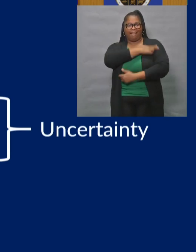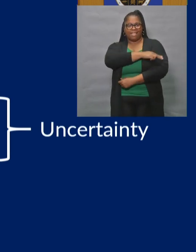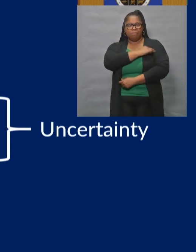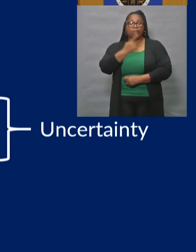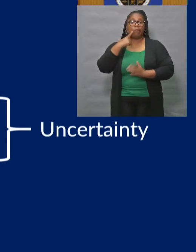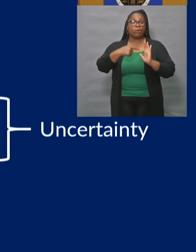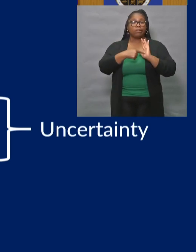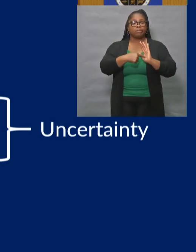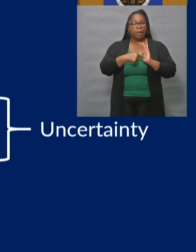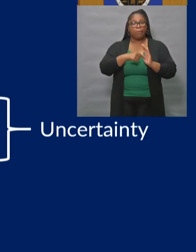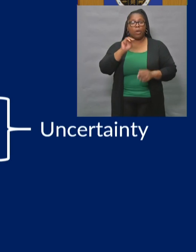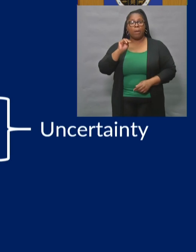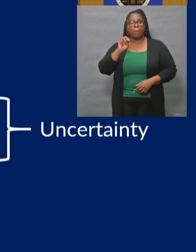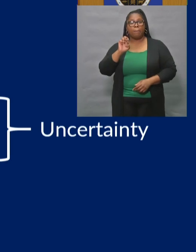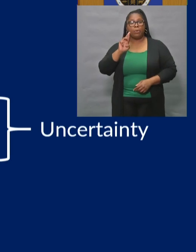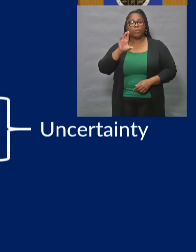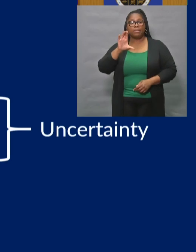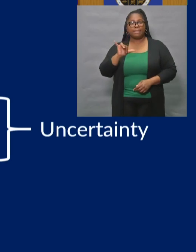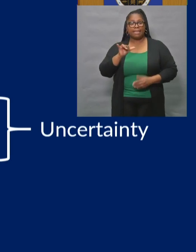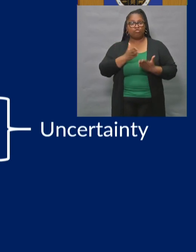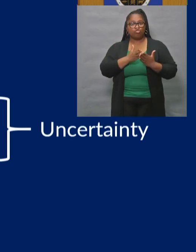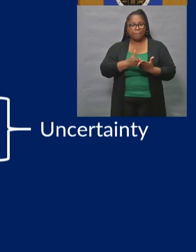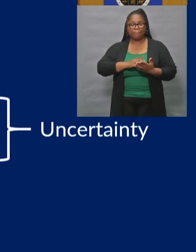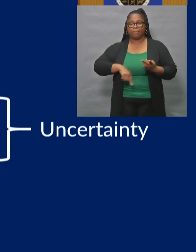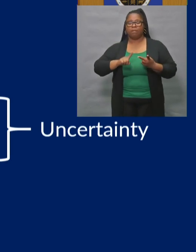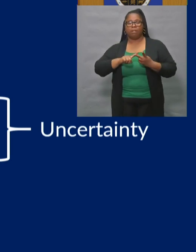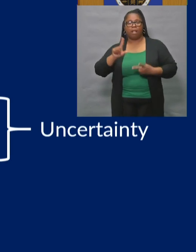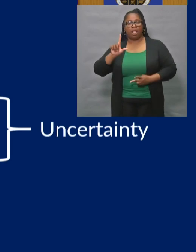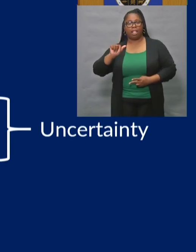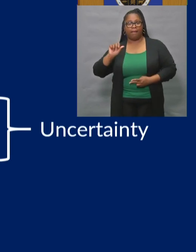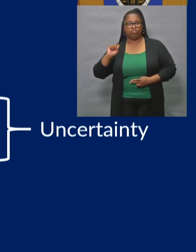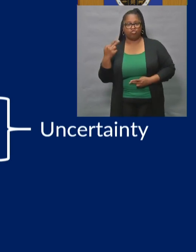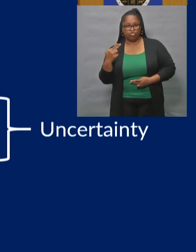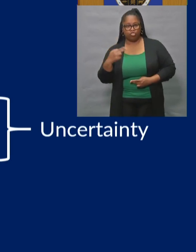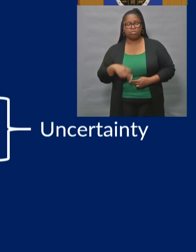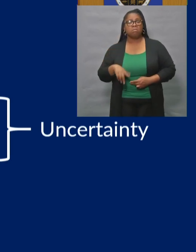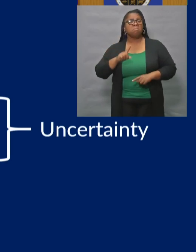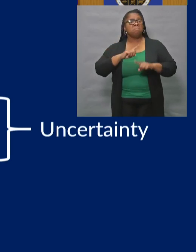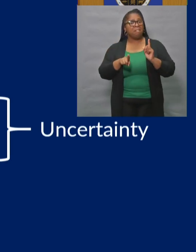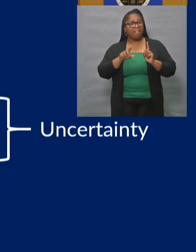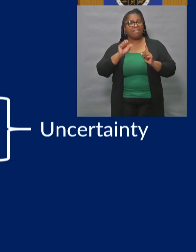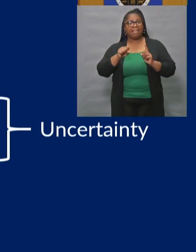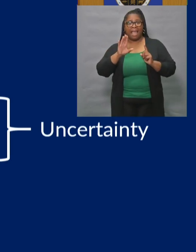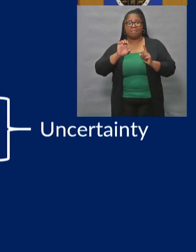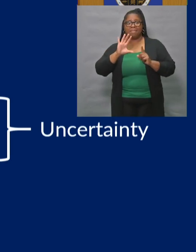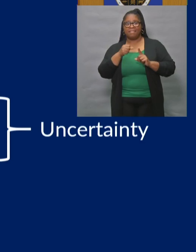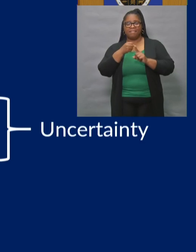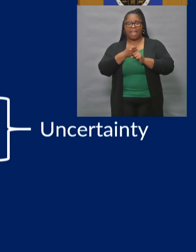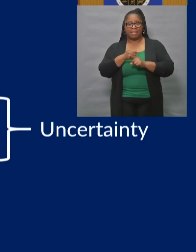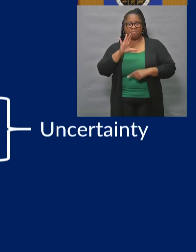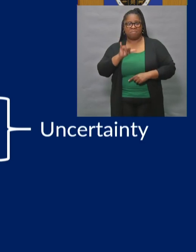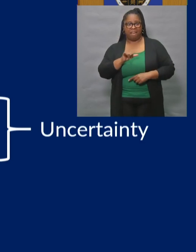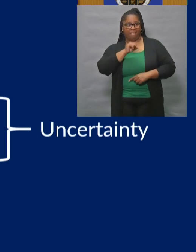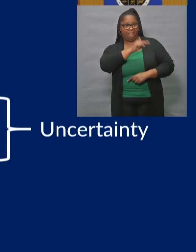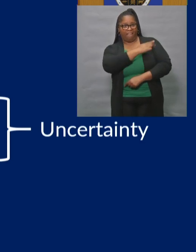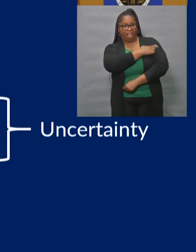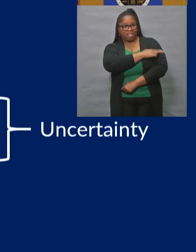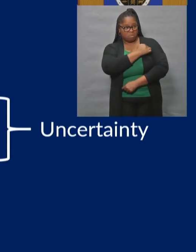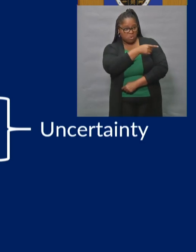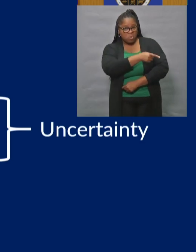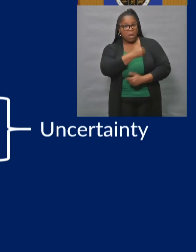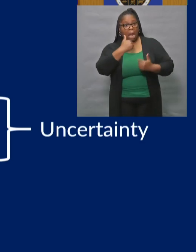or the Lash. But it's also affected by a hospital's or alternative care site's ability to adequately